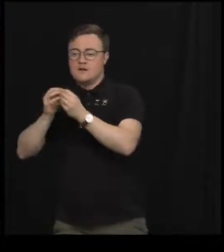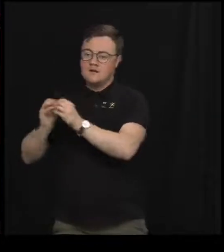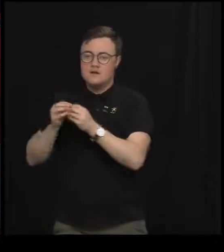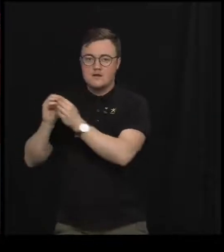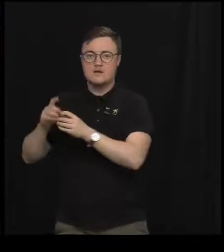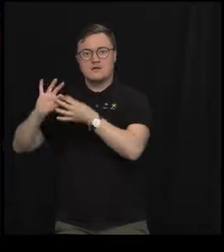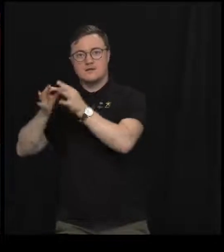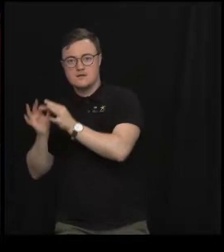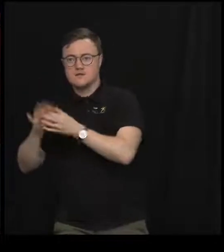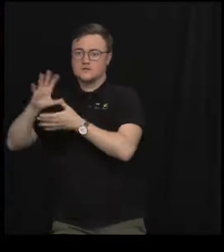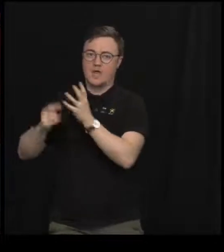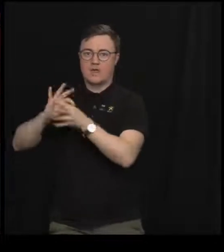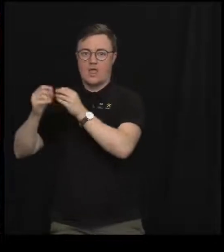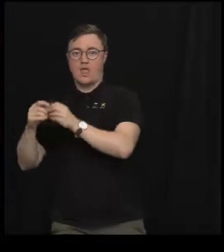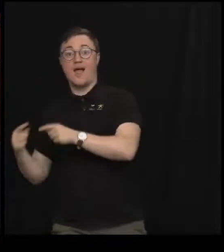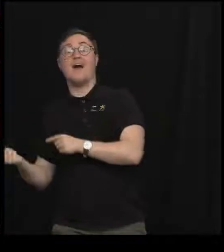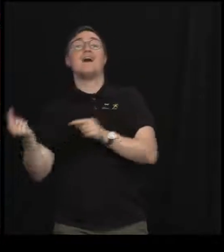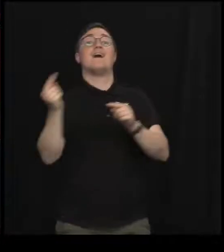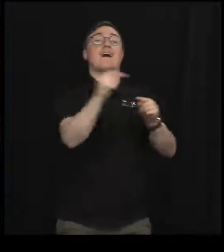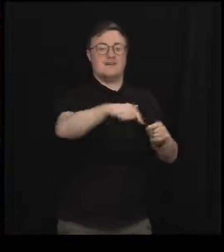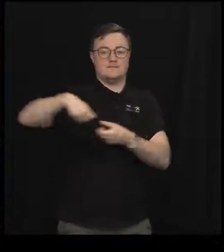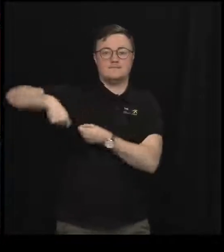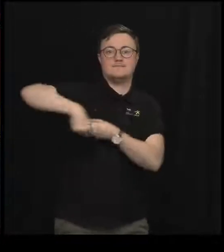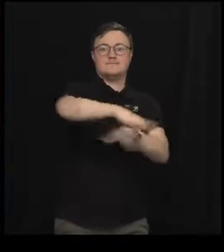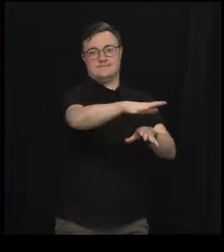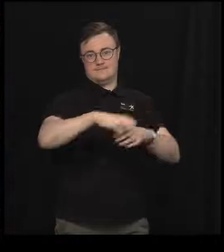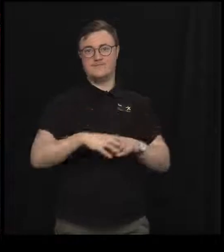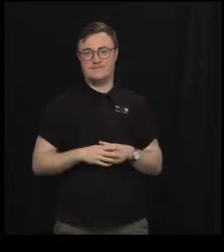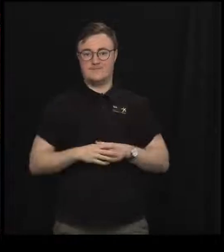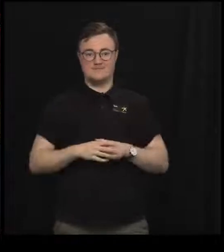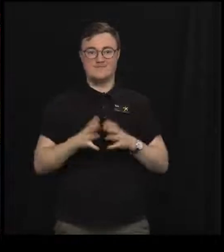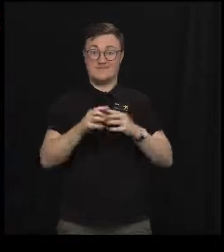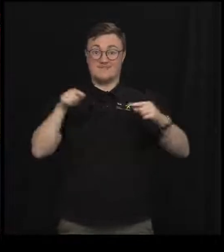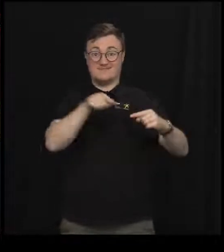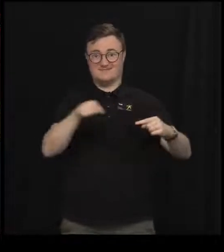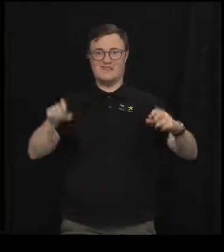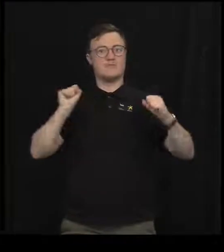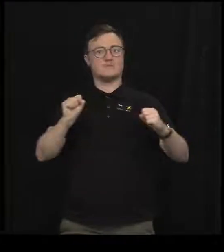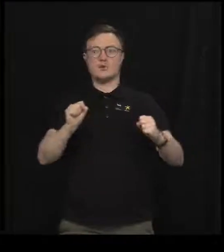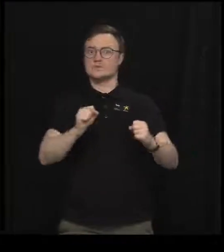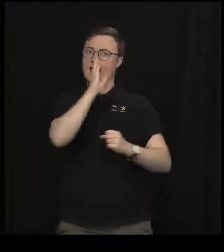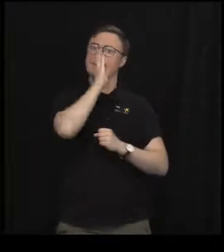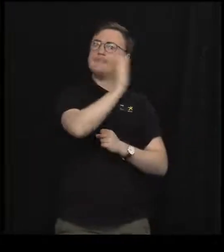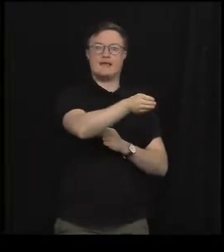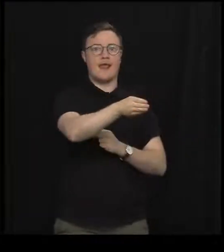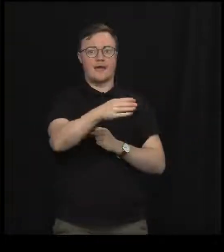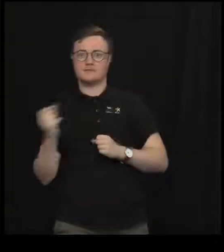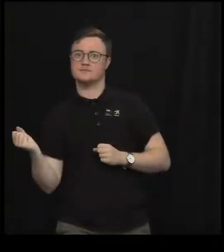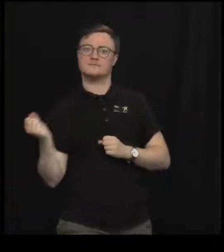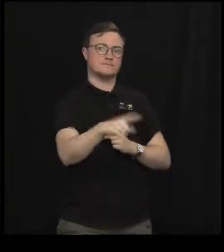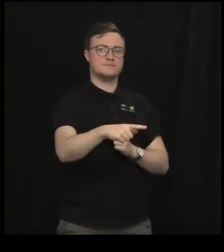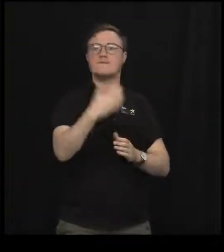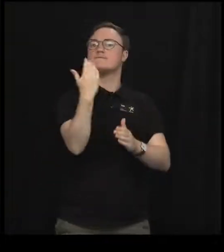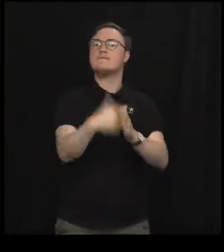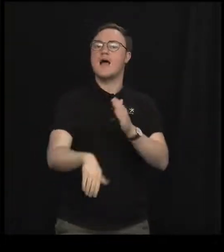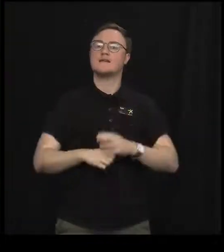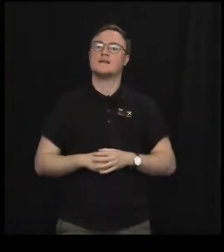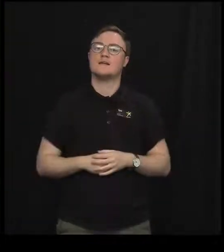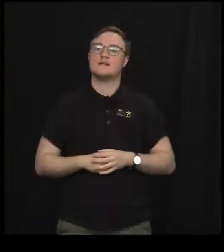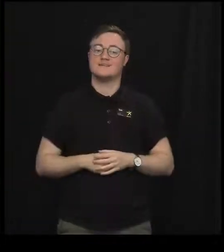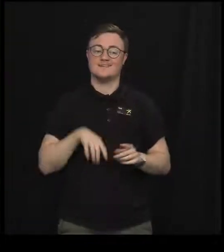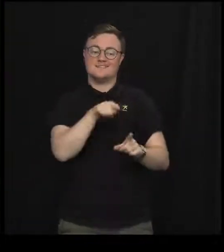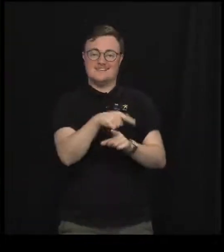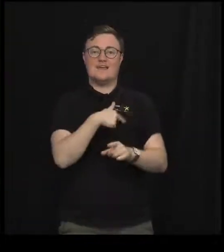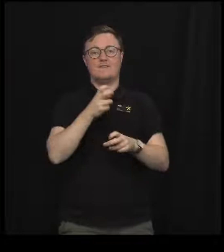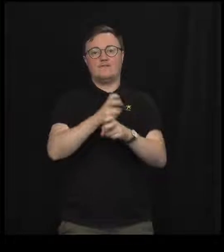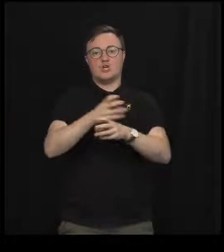can be procured. So it's a short-term credit then? It's a forgivable sort of loan that we could do that could ensure that